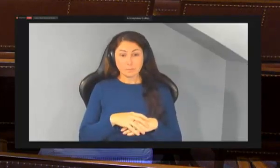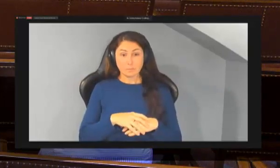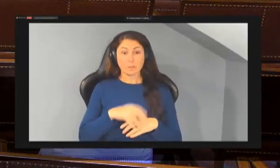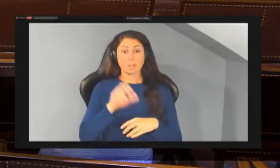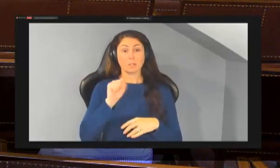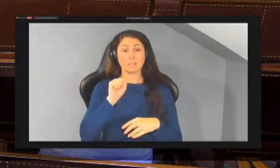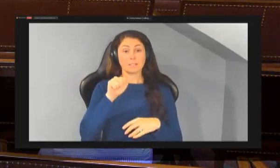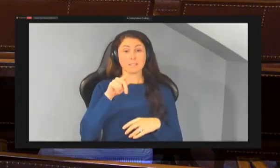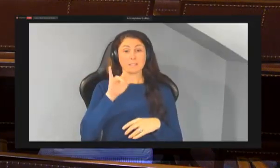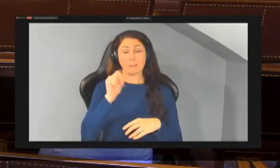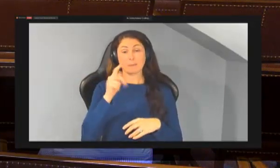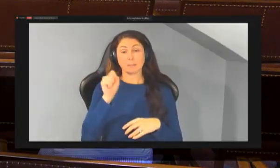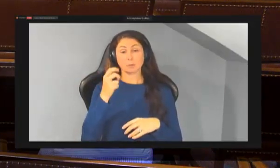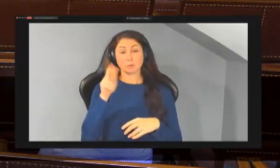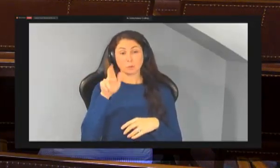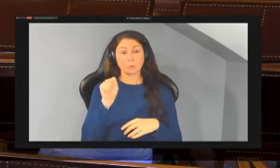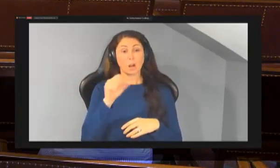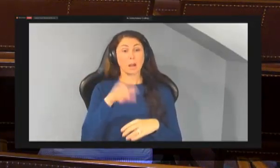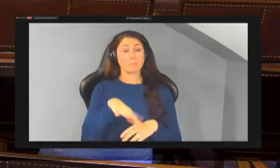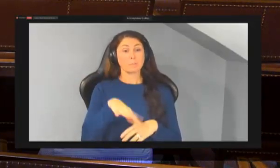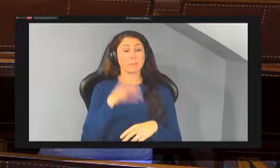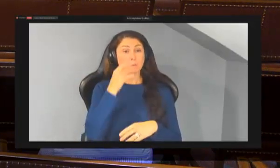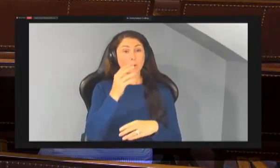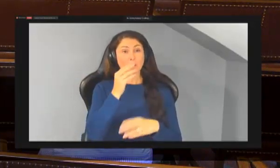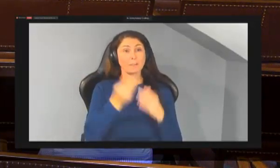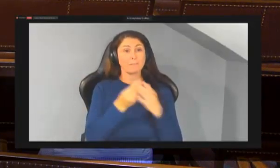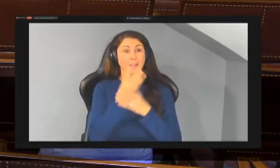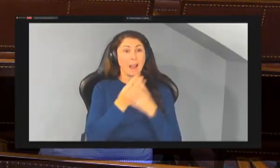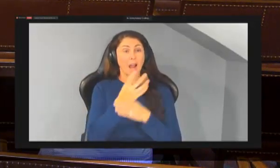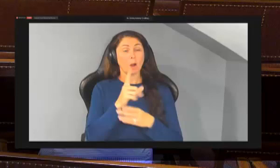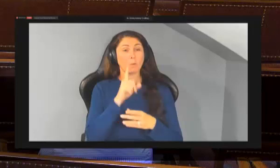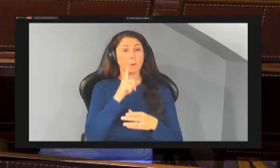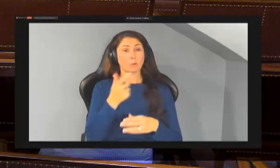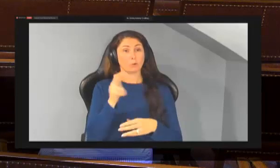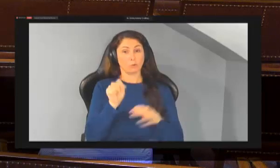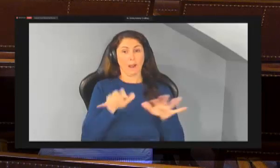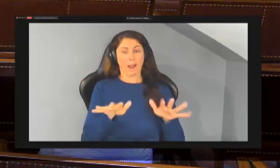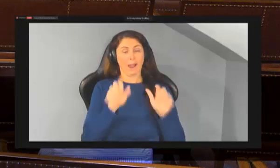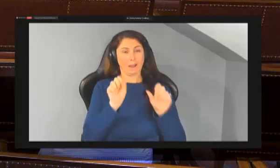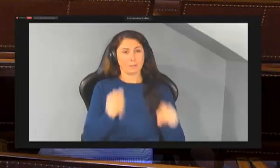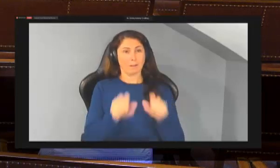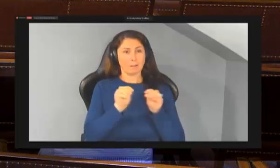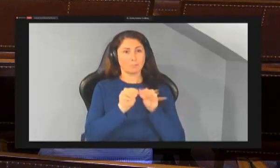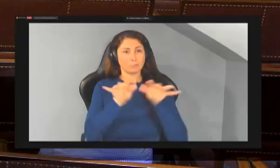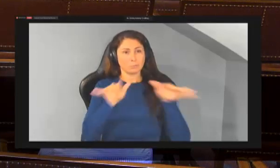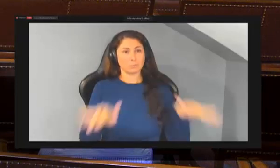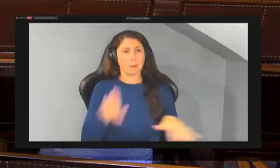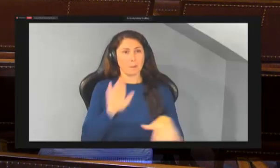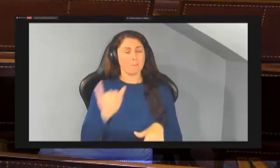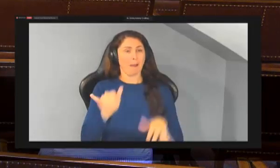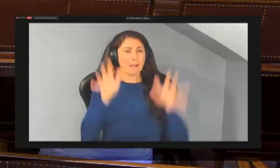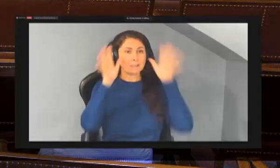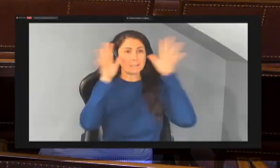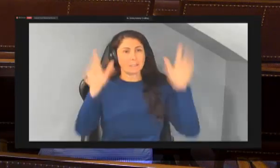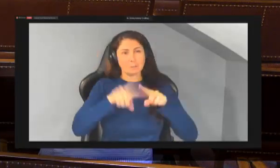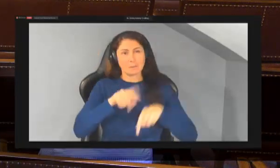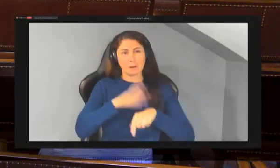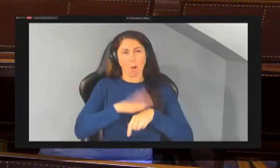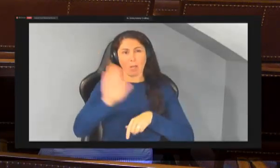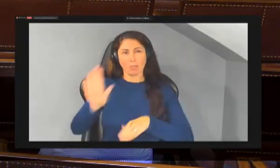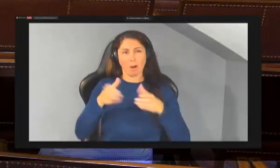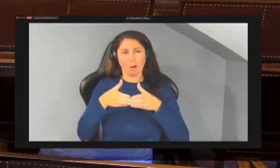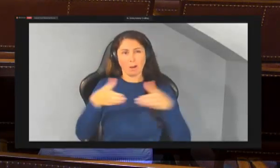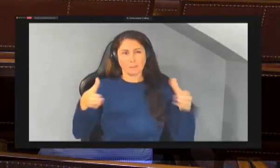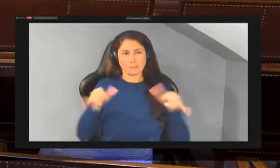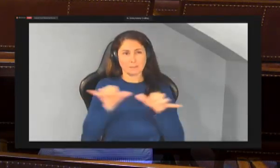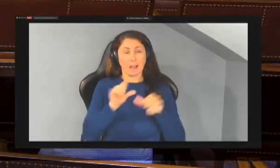fruiting and flowering species, and even grasses and woody shoots can all fall to the overbrowsing by deer, depending on their population size. And when